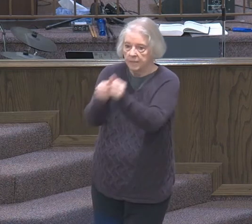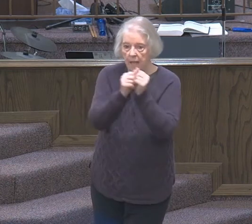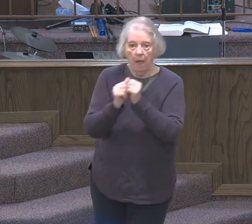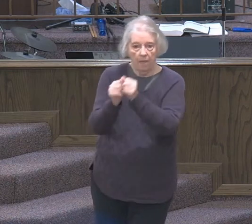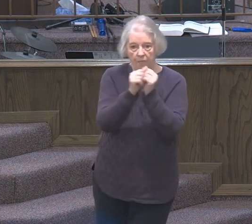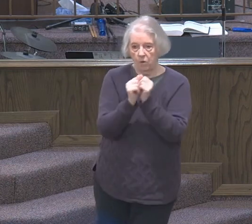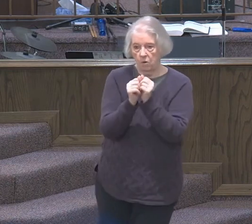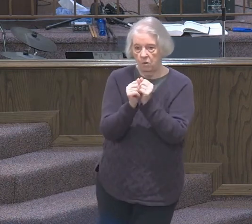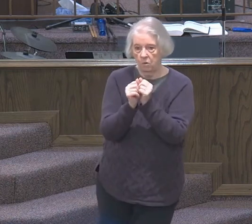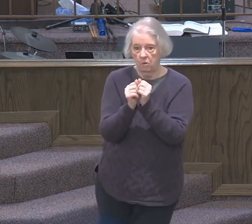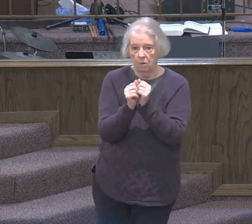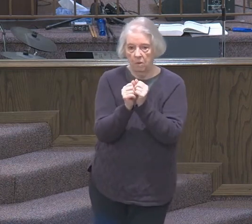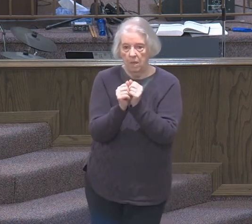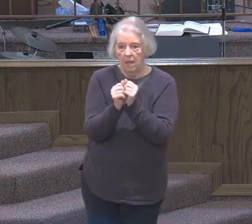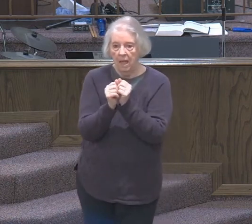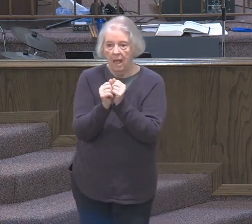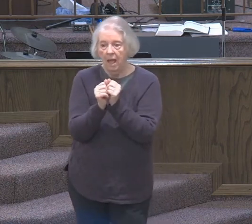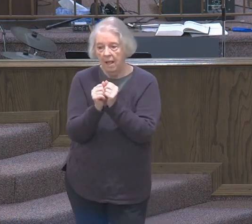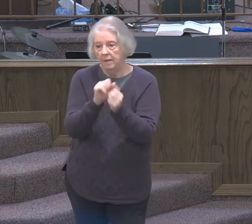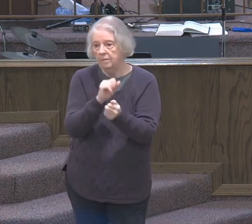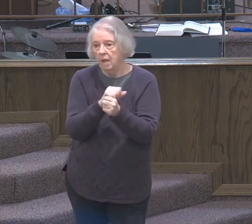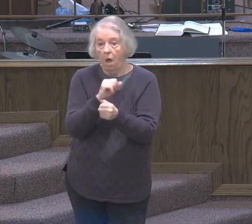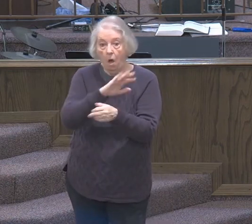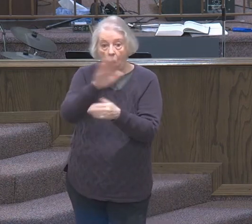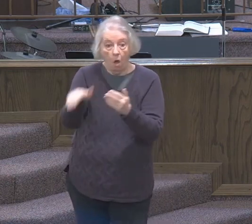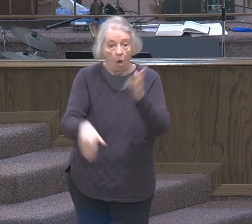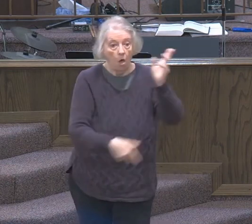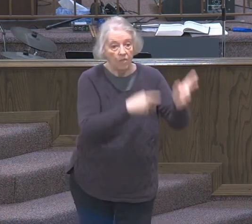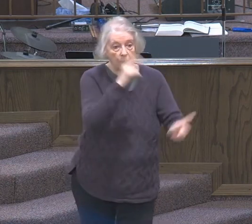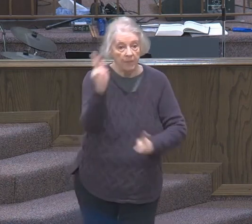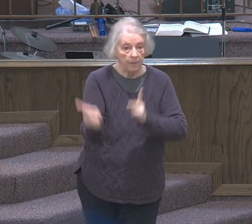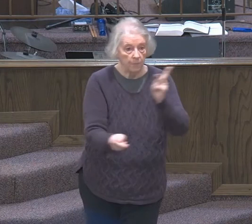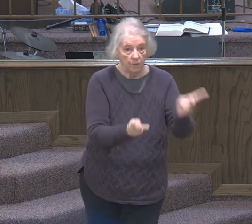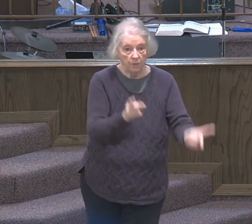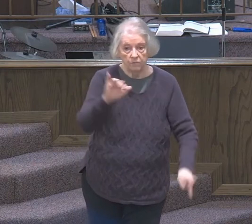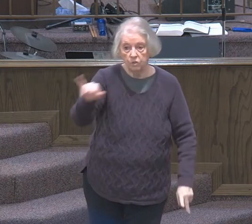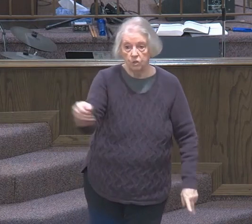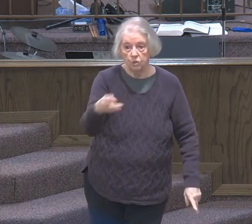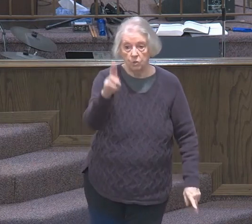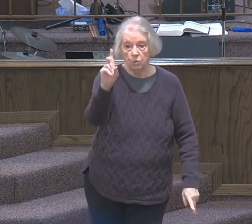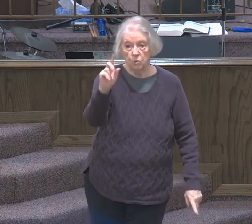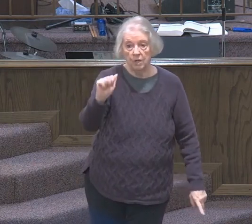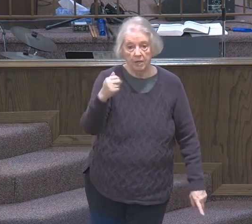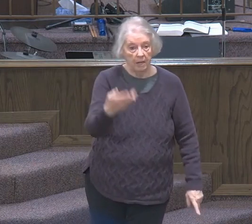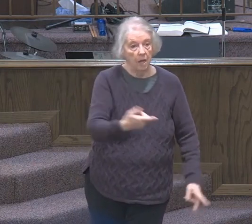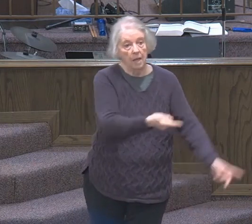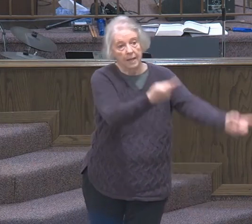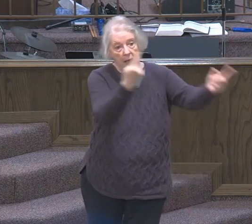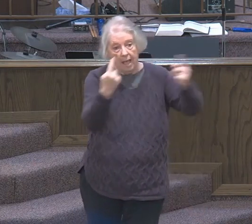from all of the cities of Judah, they came for the same thing, to seek the Lord.